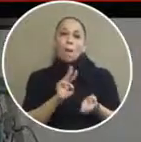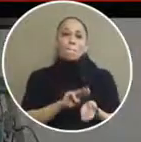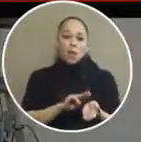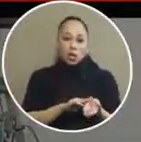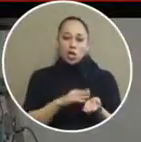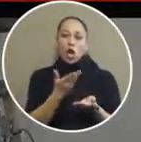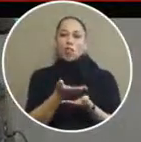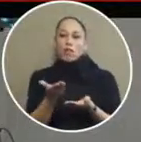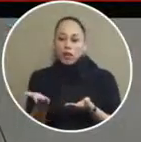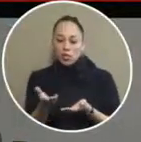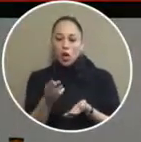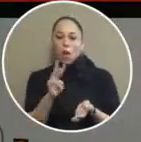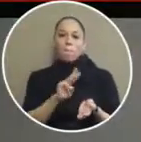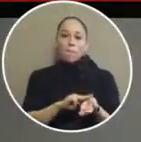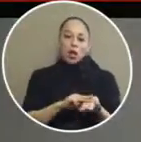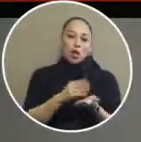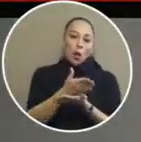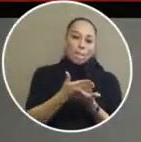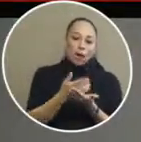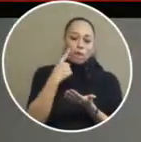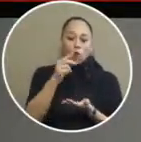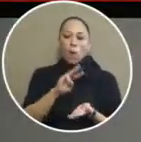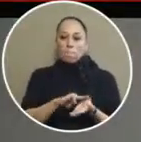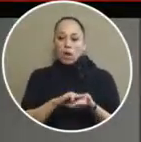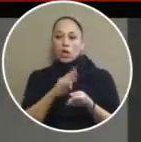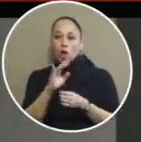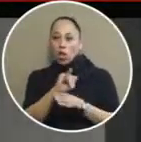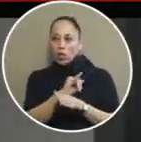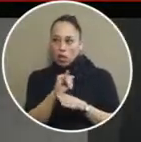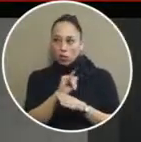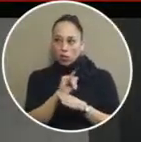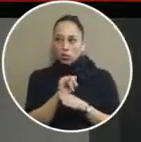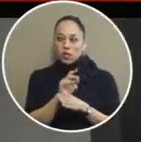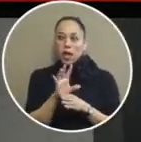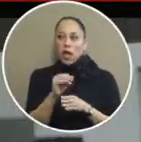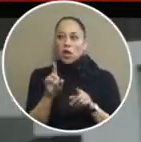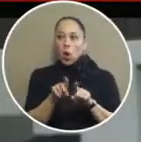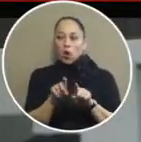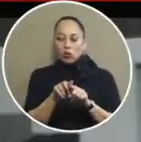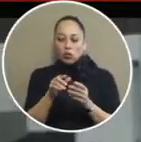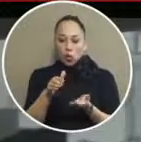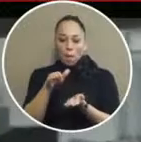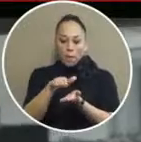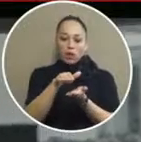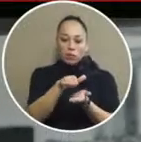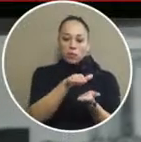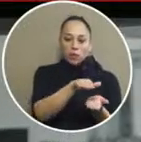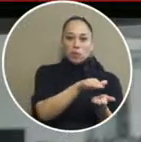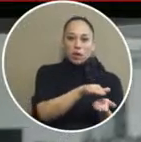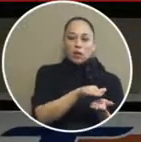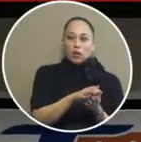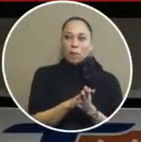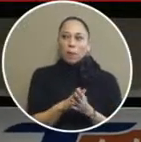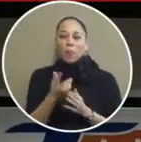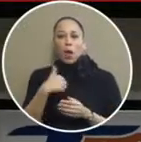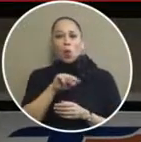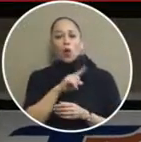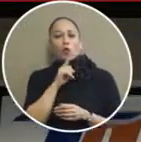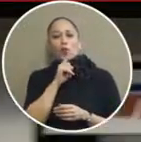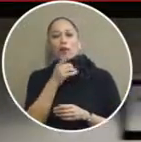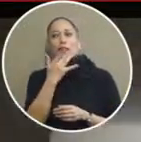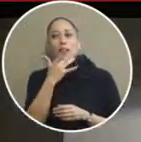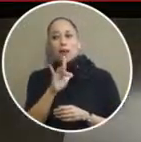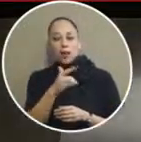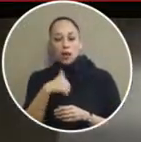medical devices, medical parts for the medical industry, as well as for the packaging and consumer goods industry. We were very fortunate